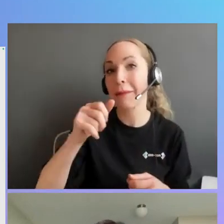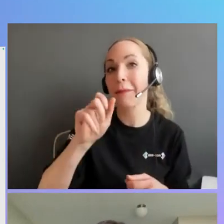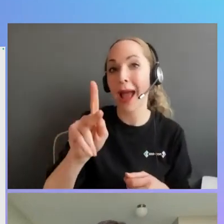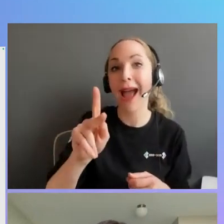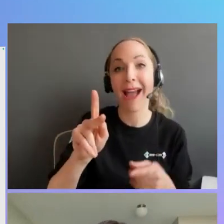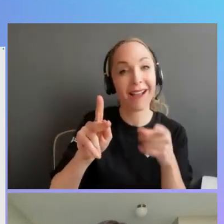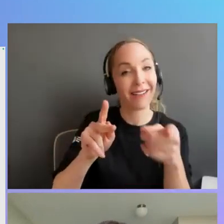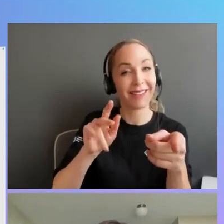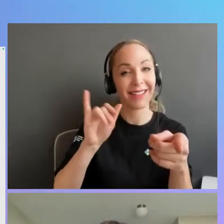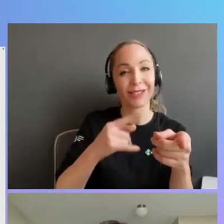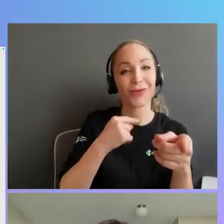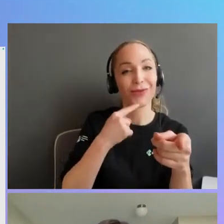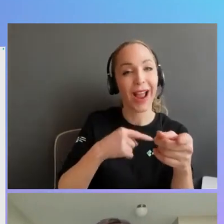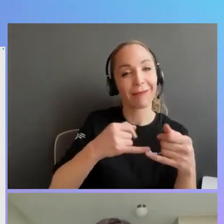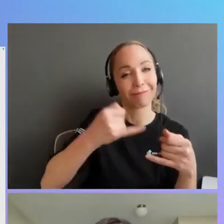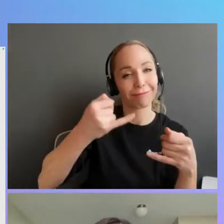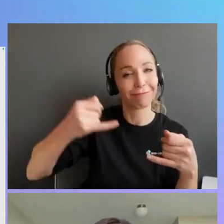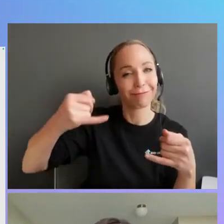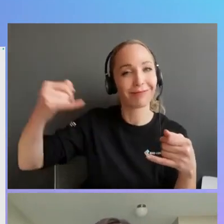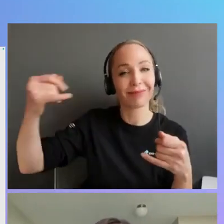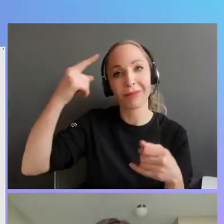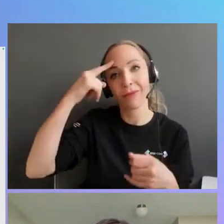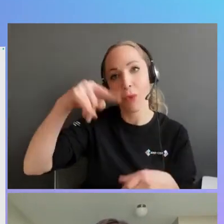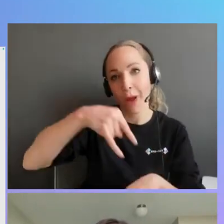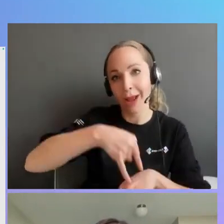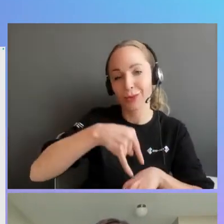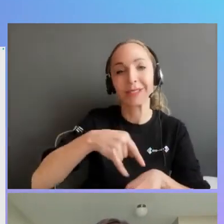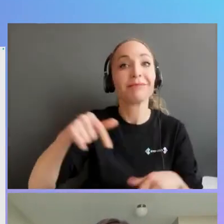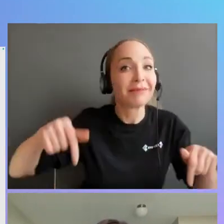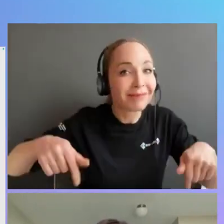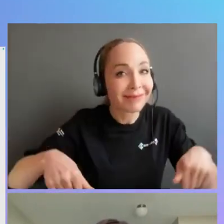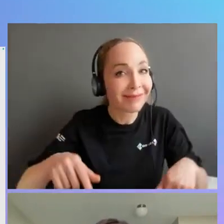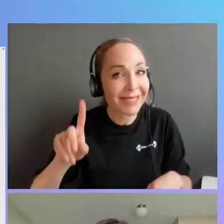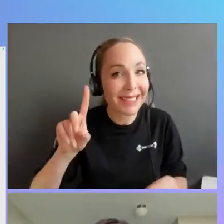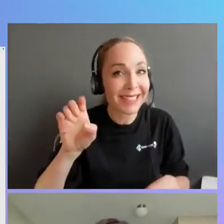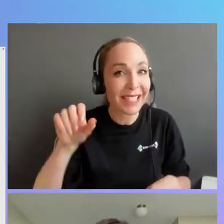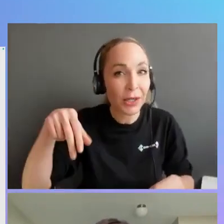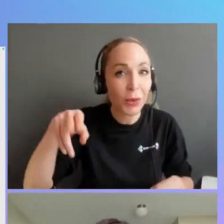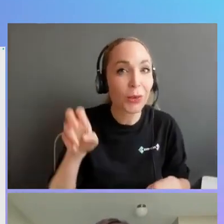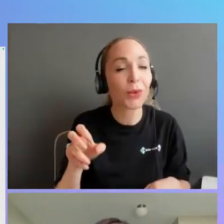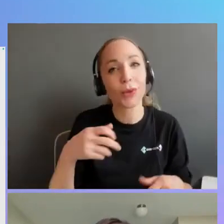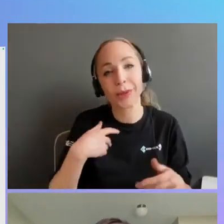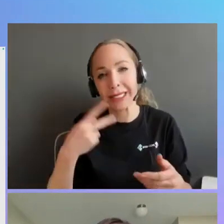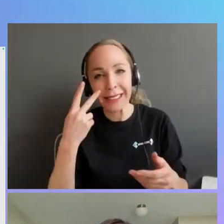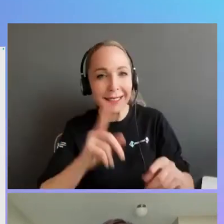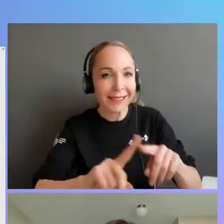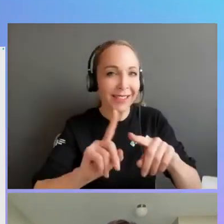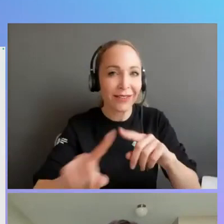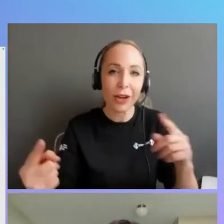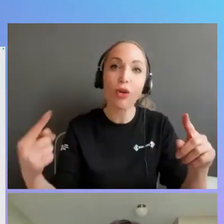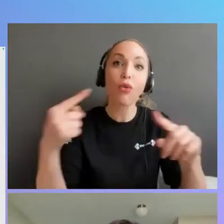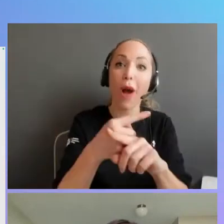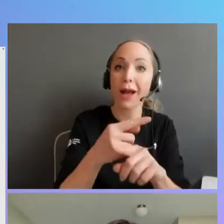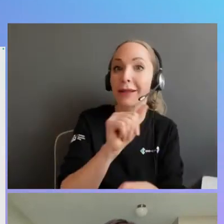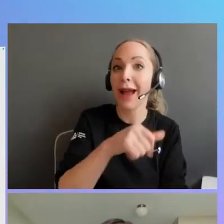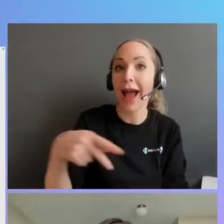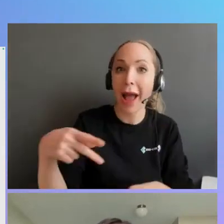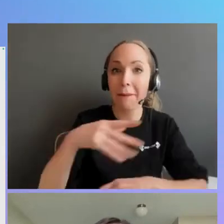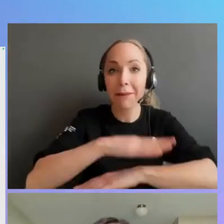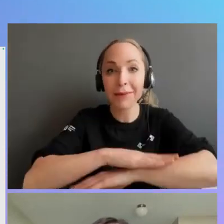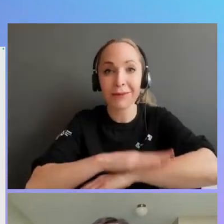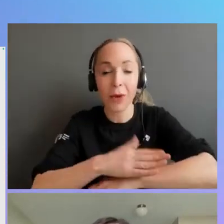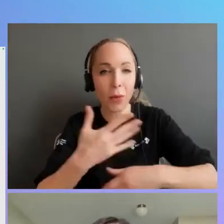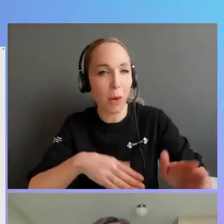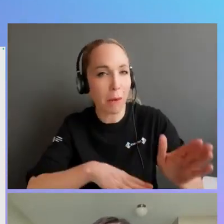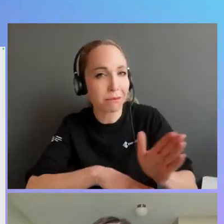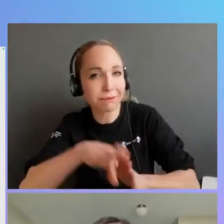So here at DQ, as we've been monitoring and seeing how these cross-platform app technologies are taking off and how some of these newer UI